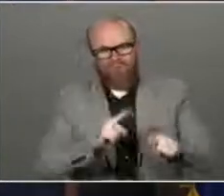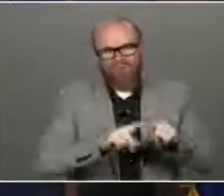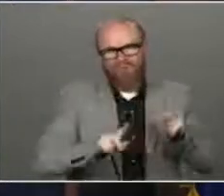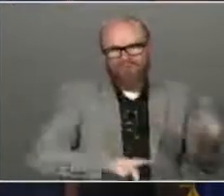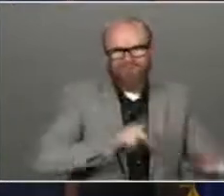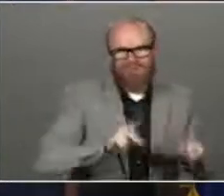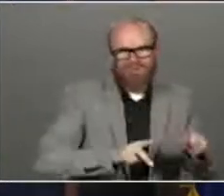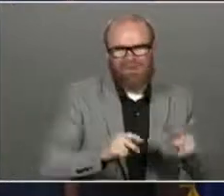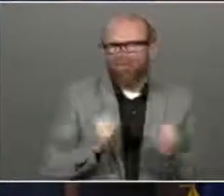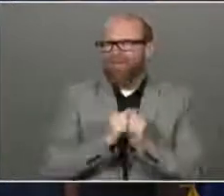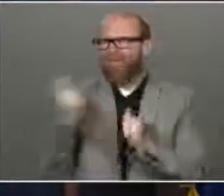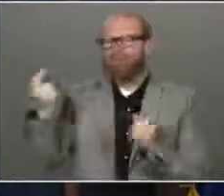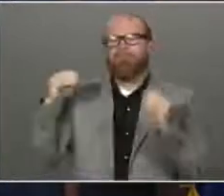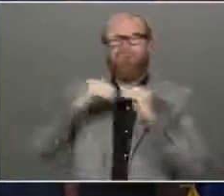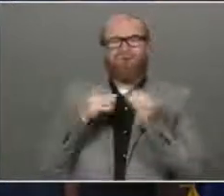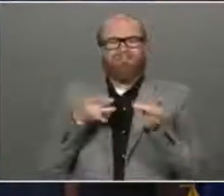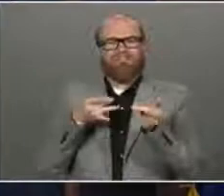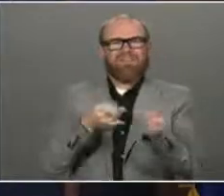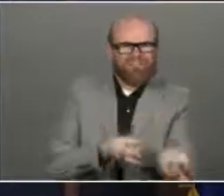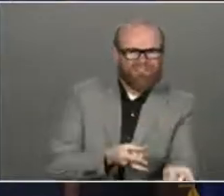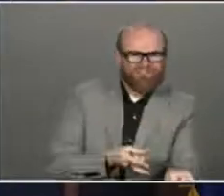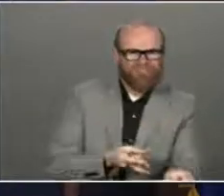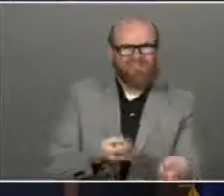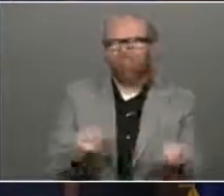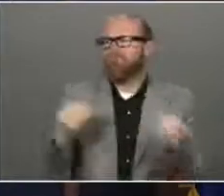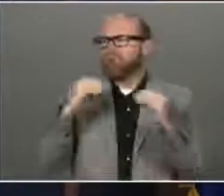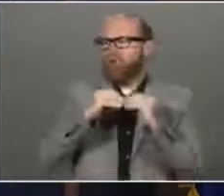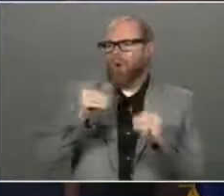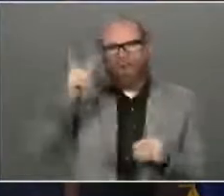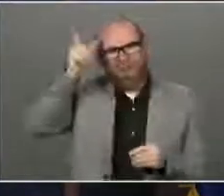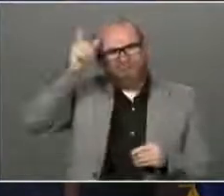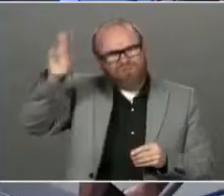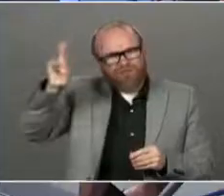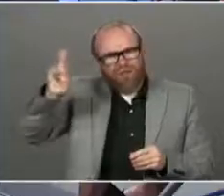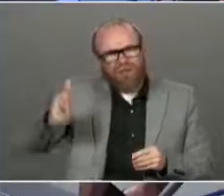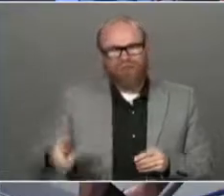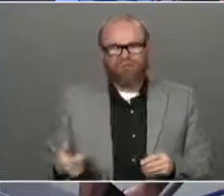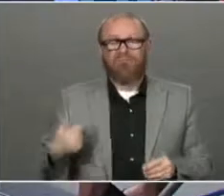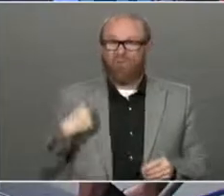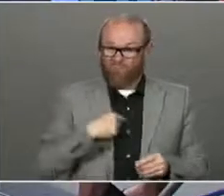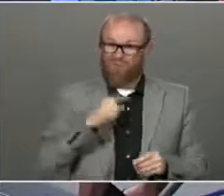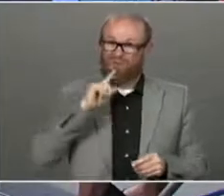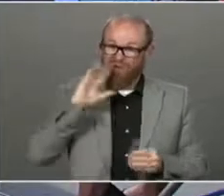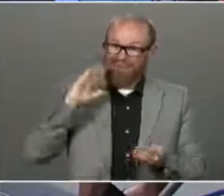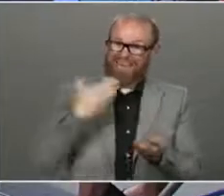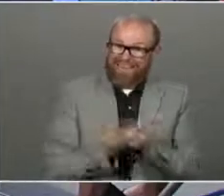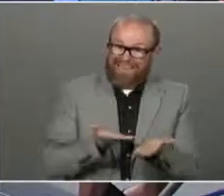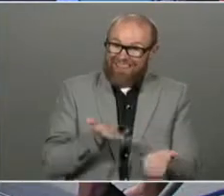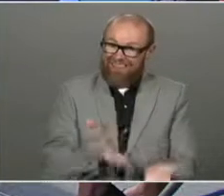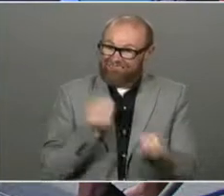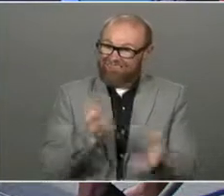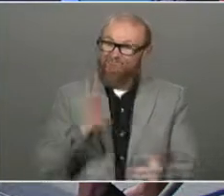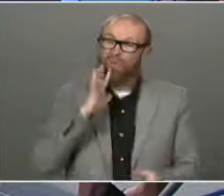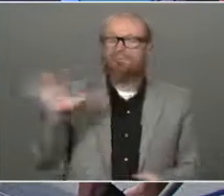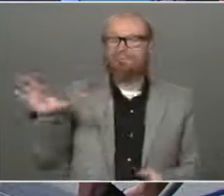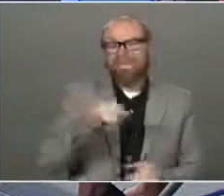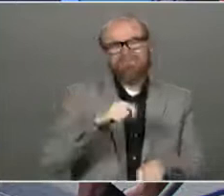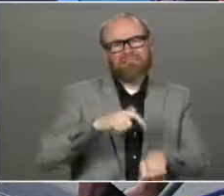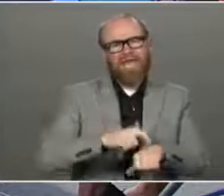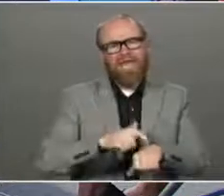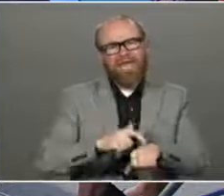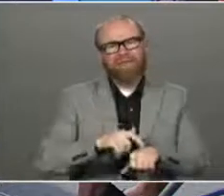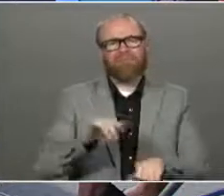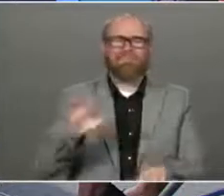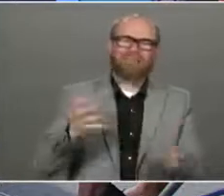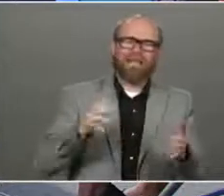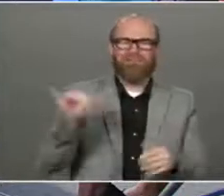more efficient, to make government much more logical. And we're getting there. It takes time. It's like turning a